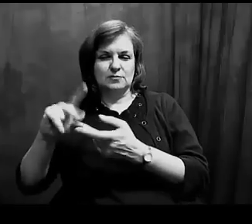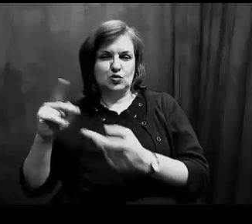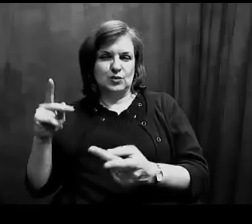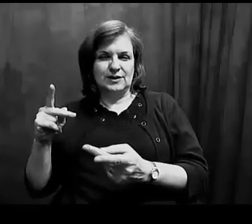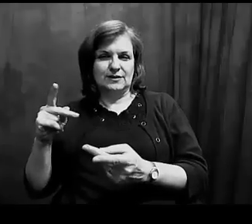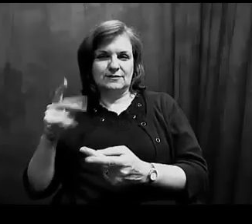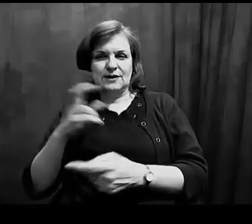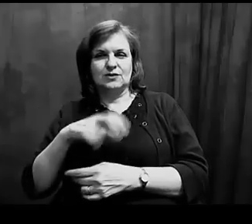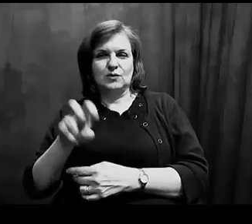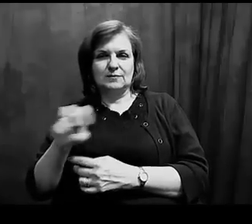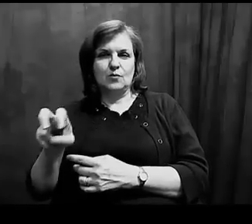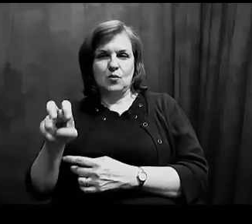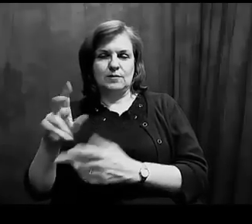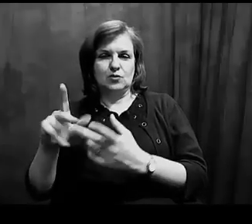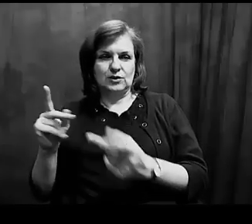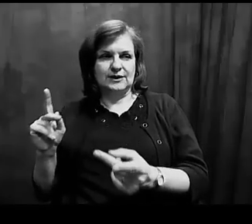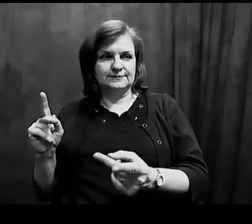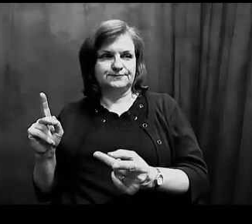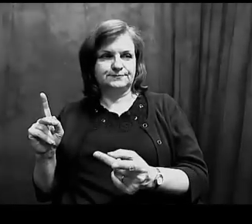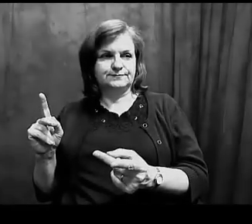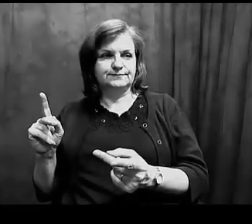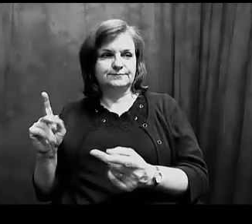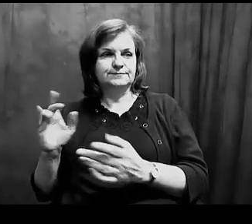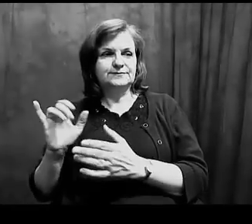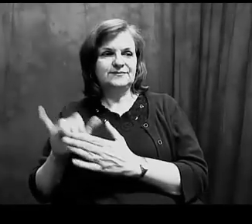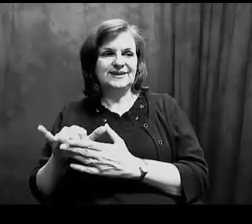this transport protein.